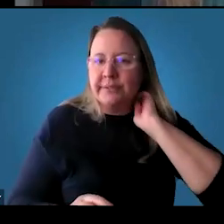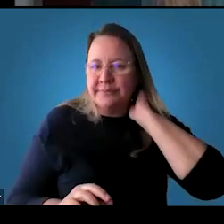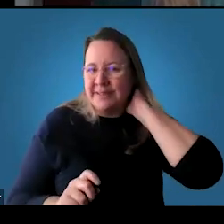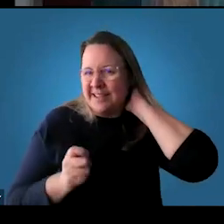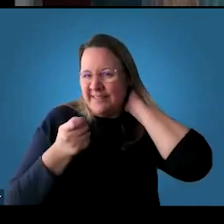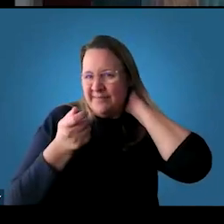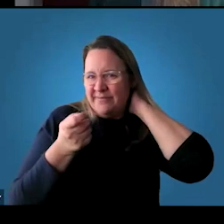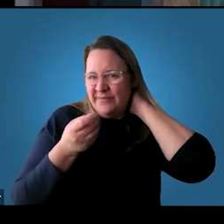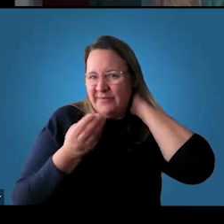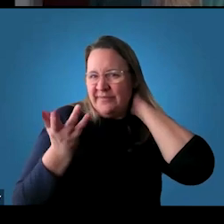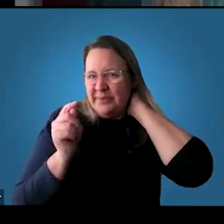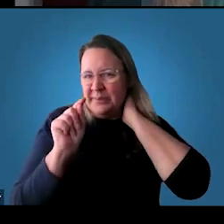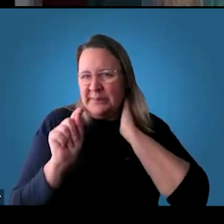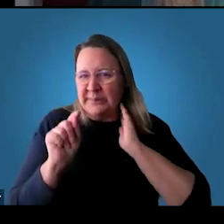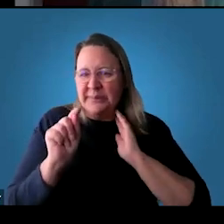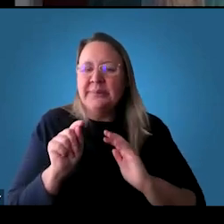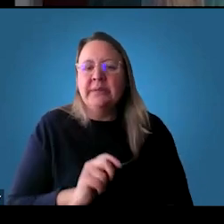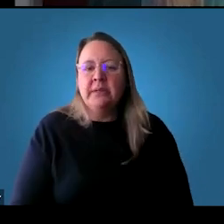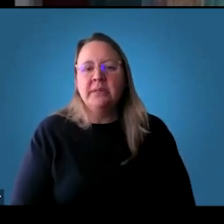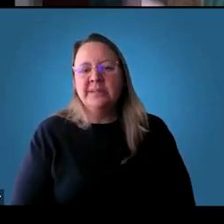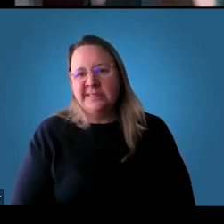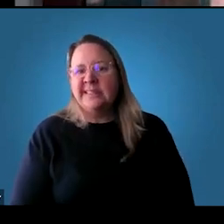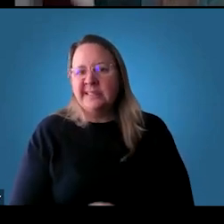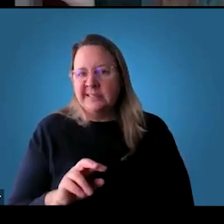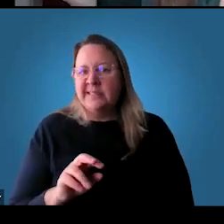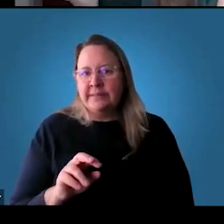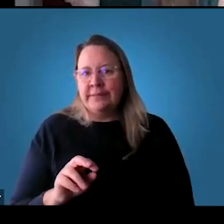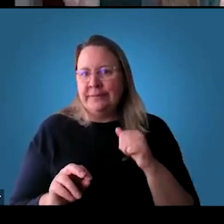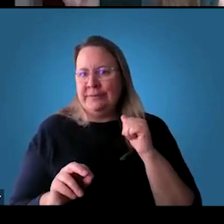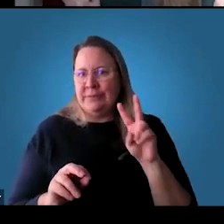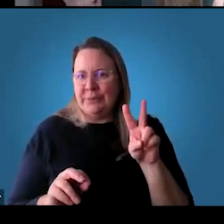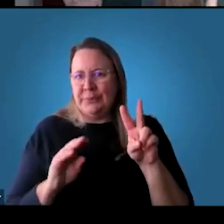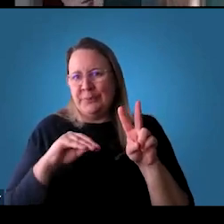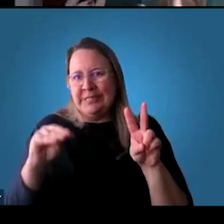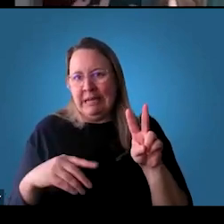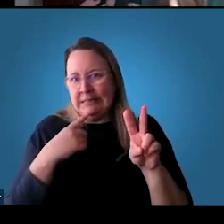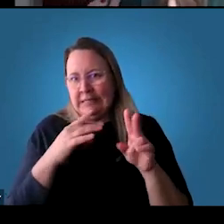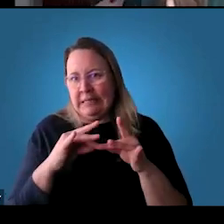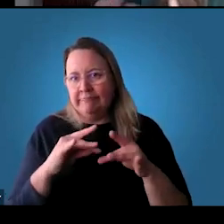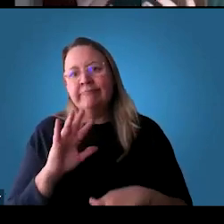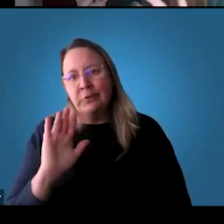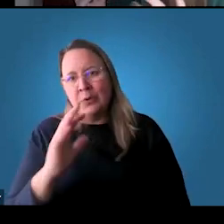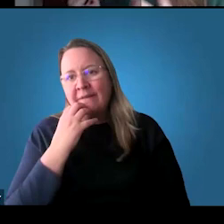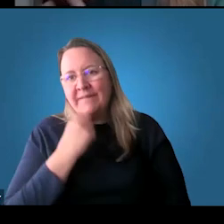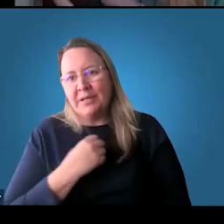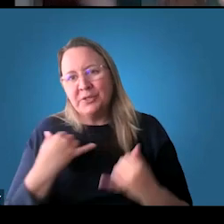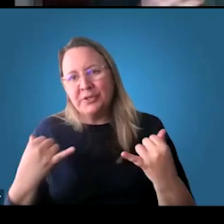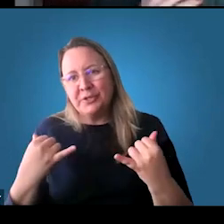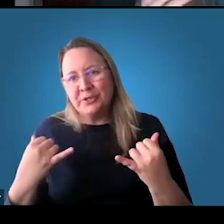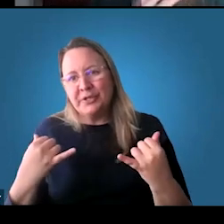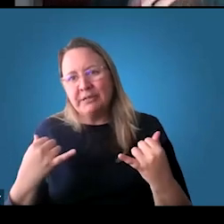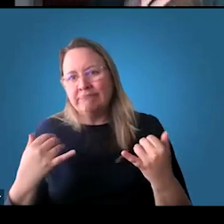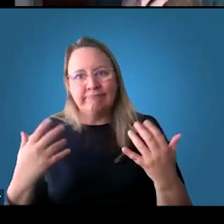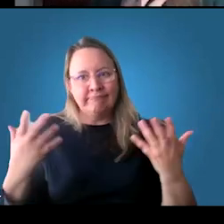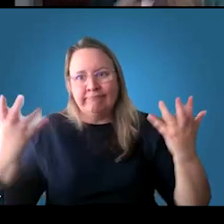teeny tiny margin, only 2 out of the entire group said that your values are currently sitting